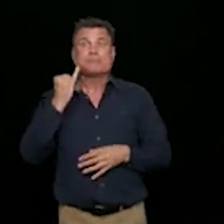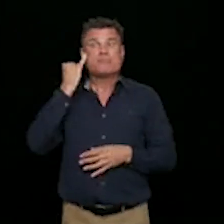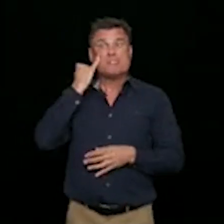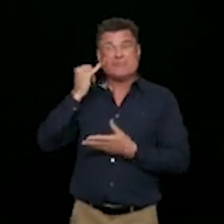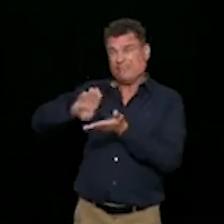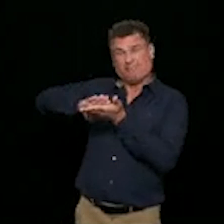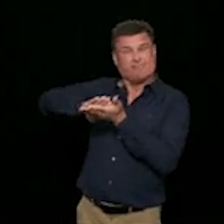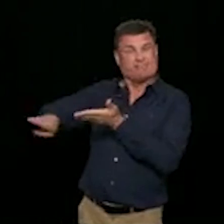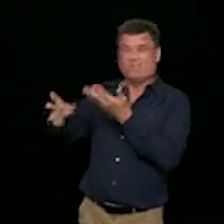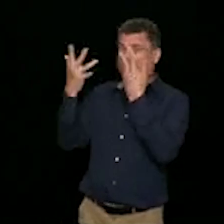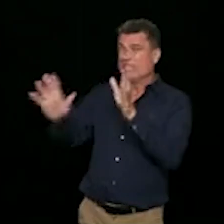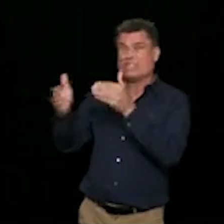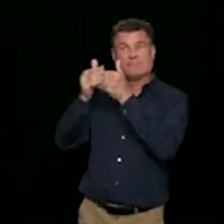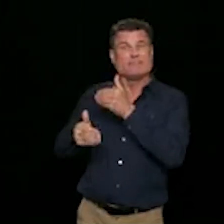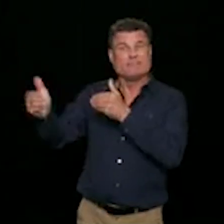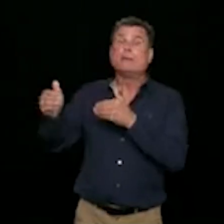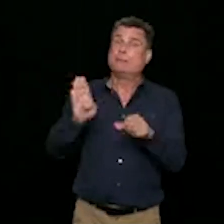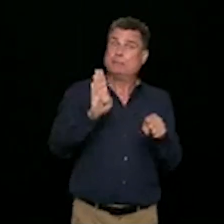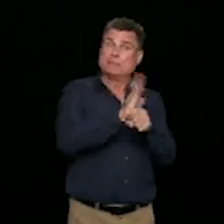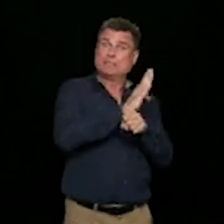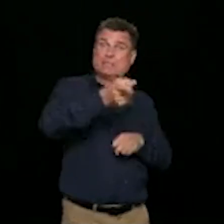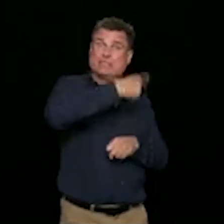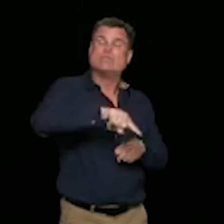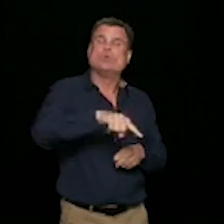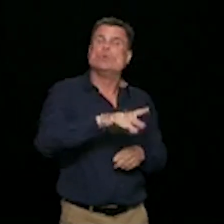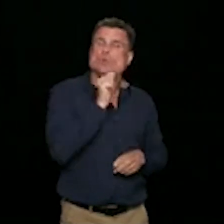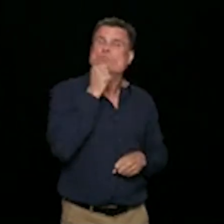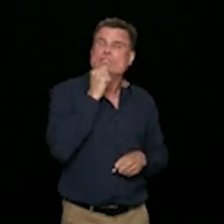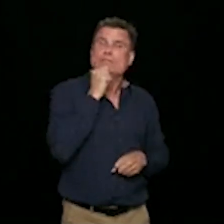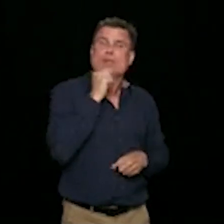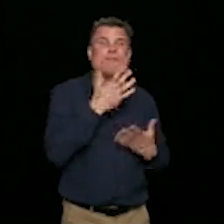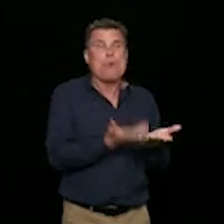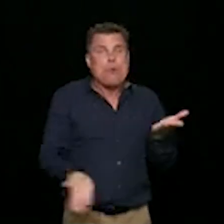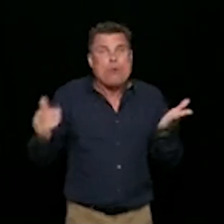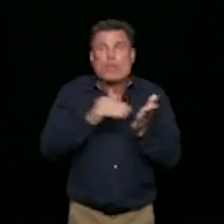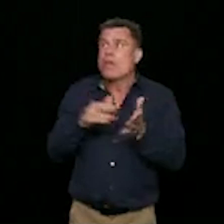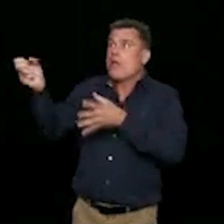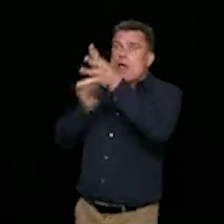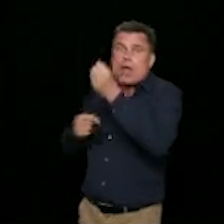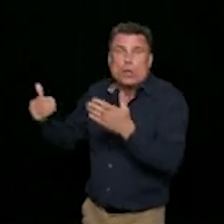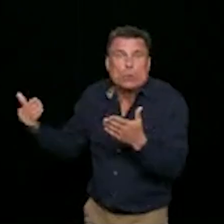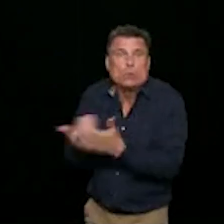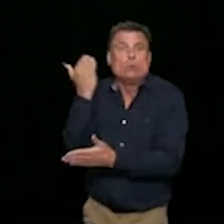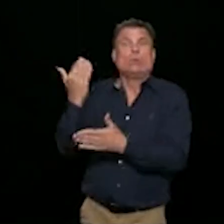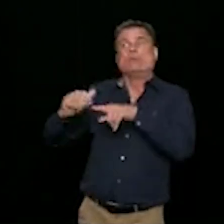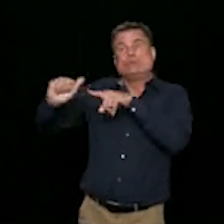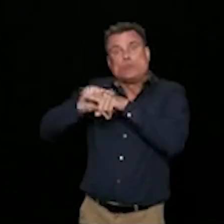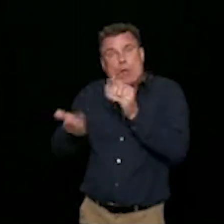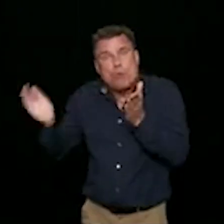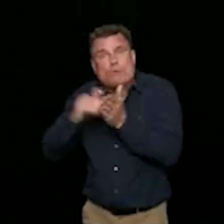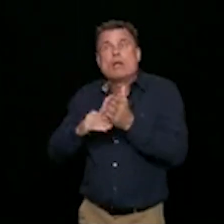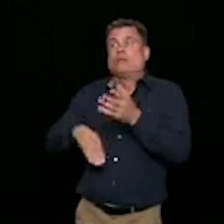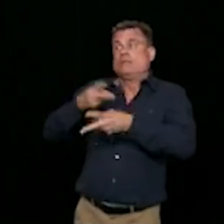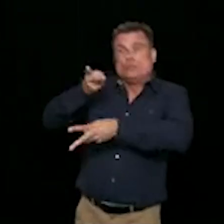restart. When the worker is permanently laid off, the businesses lose its ability to restart quickly. It